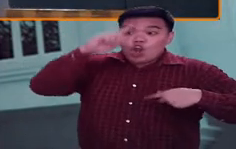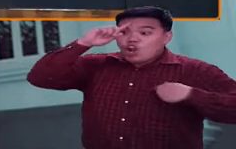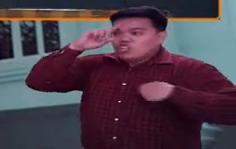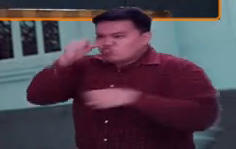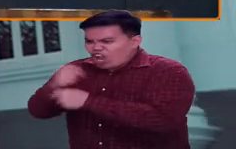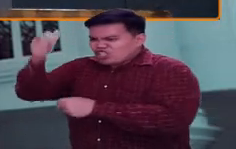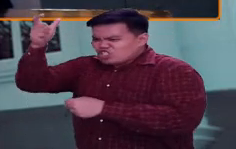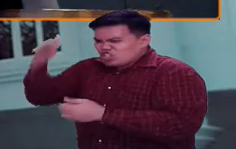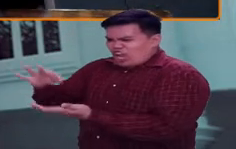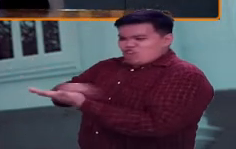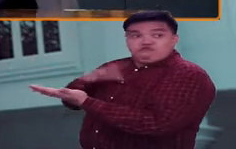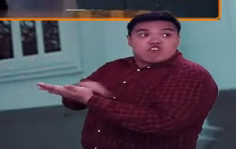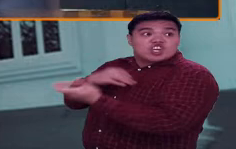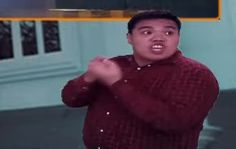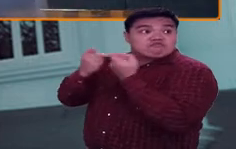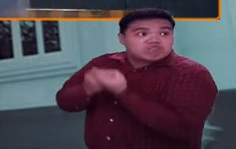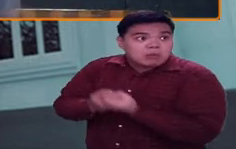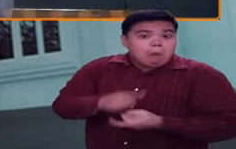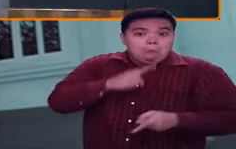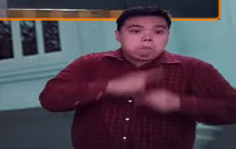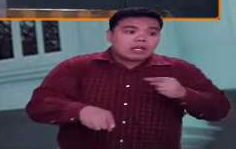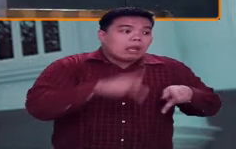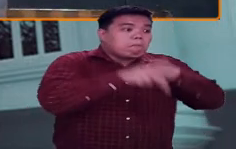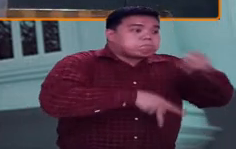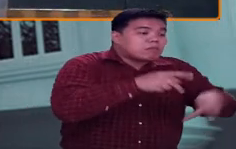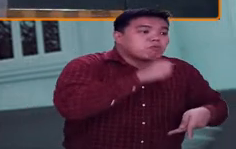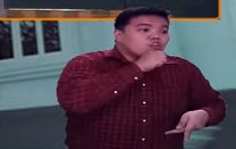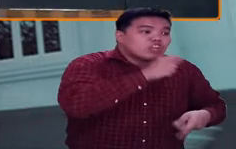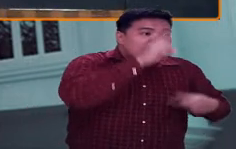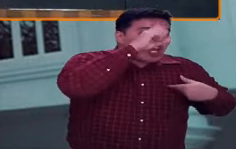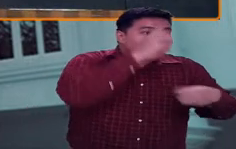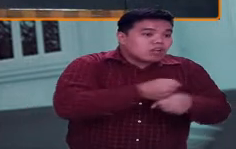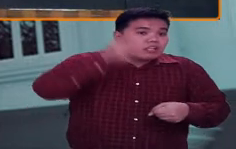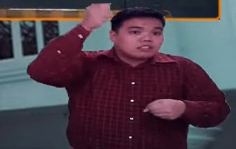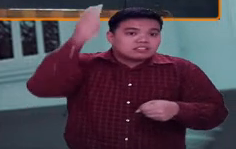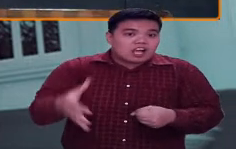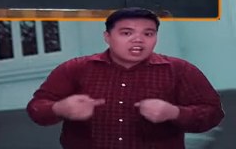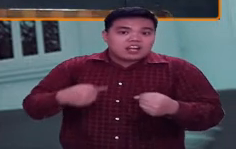to give so they can give to missions. Wow.